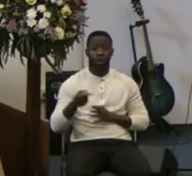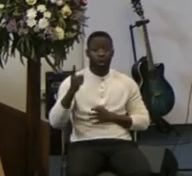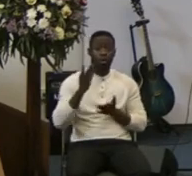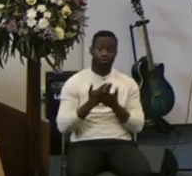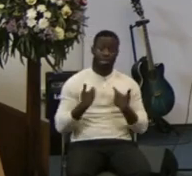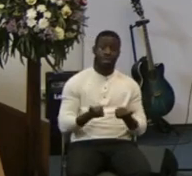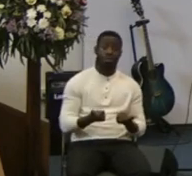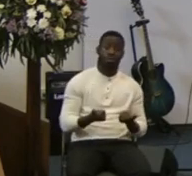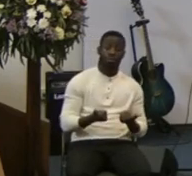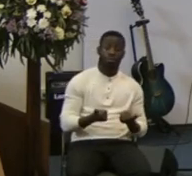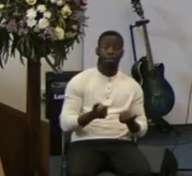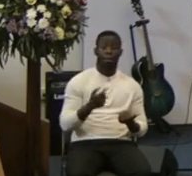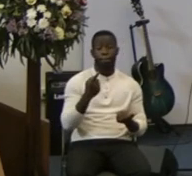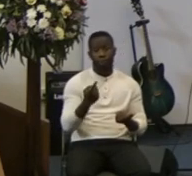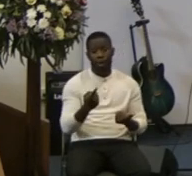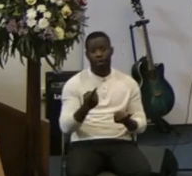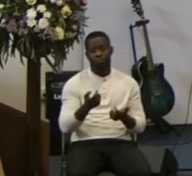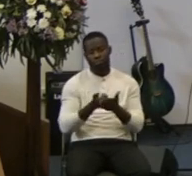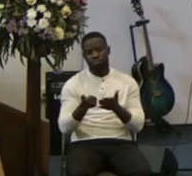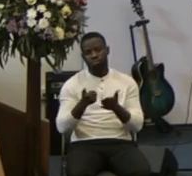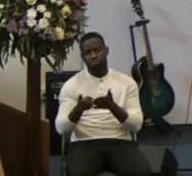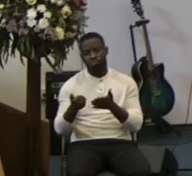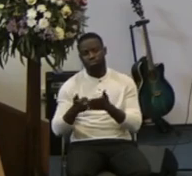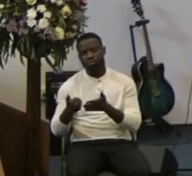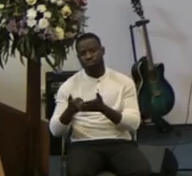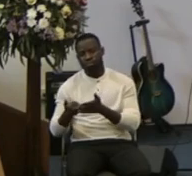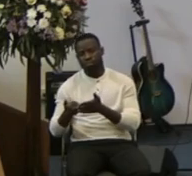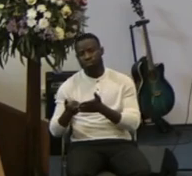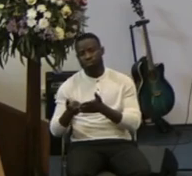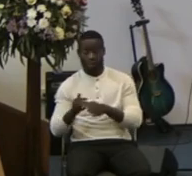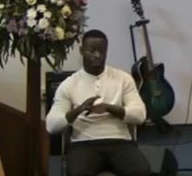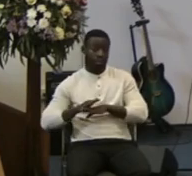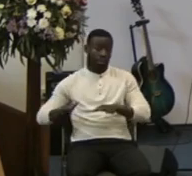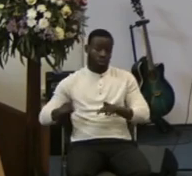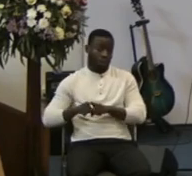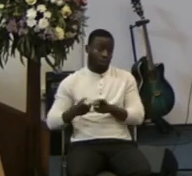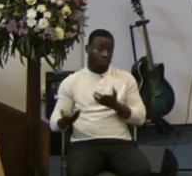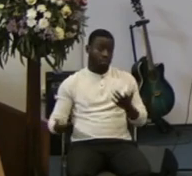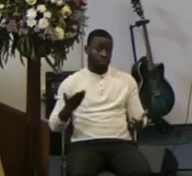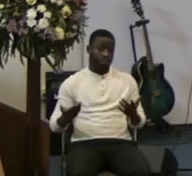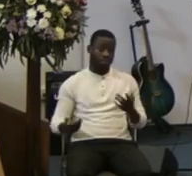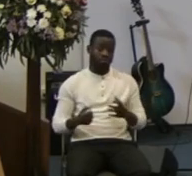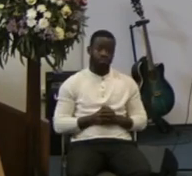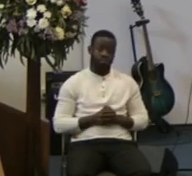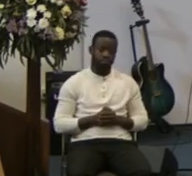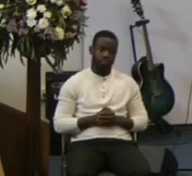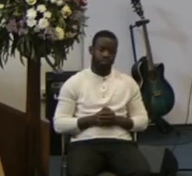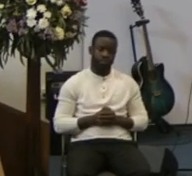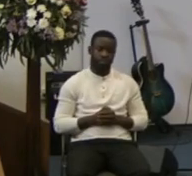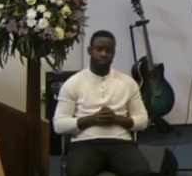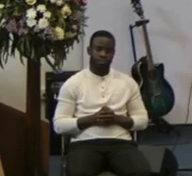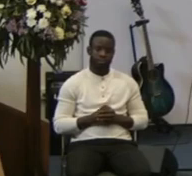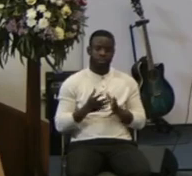does heal, but more often than not, he doesn't. And